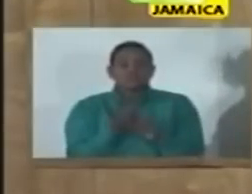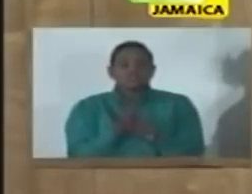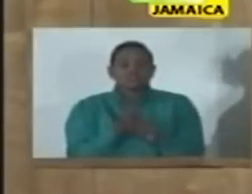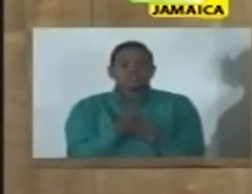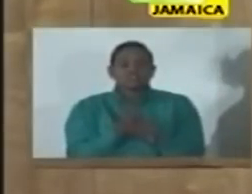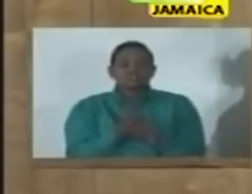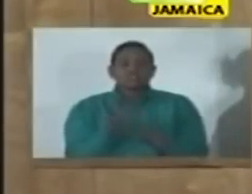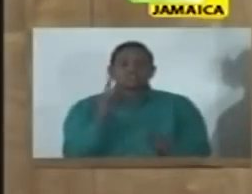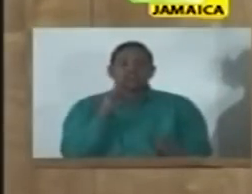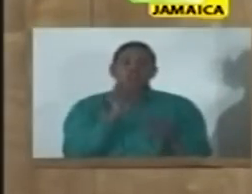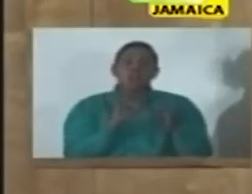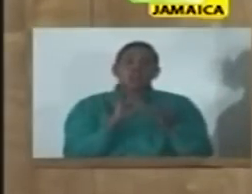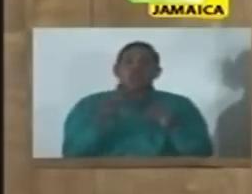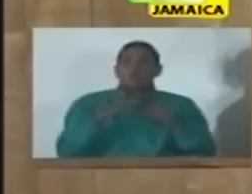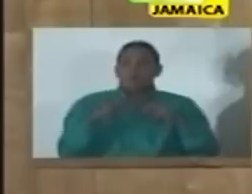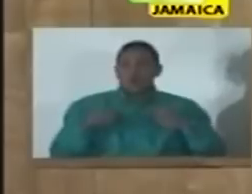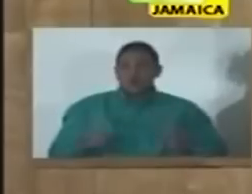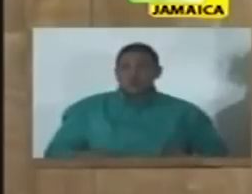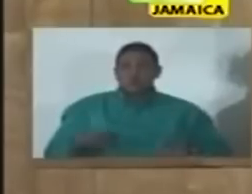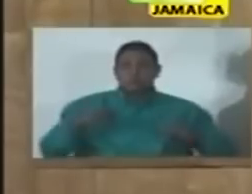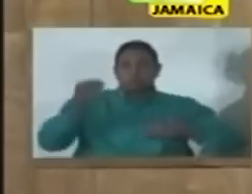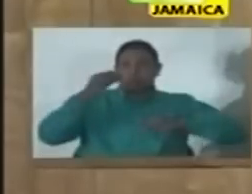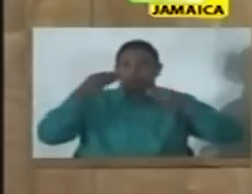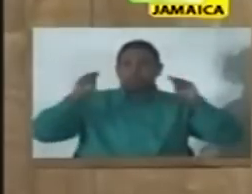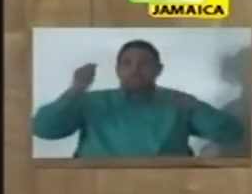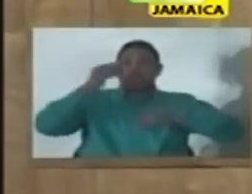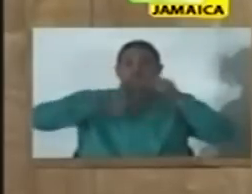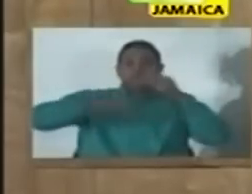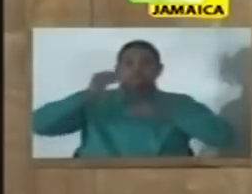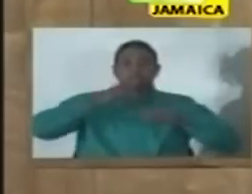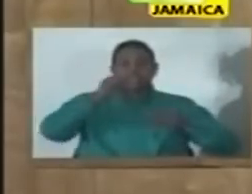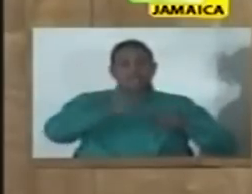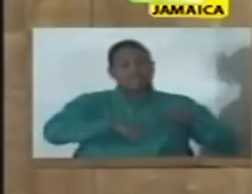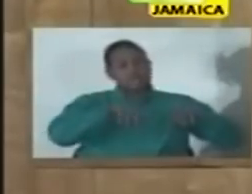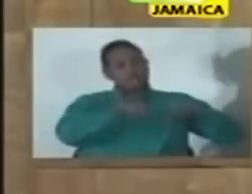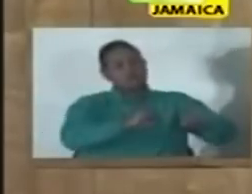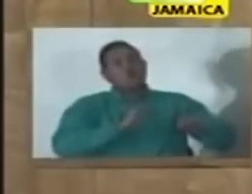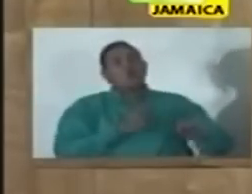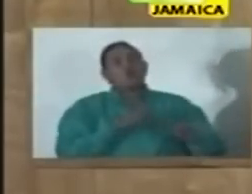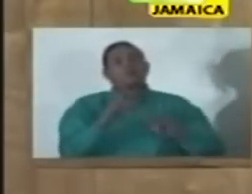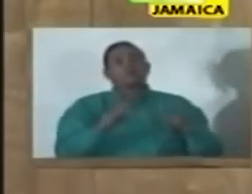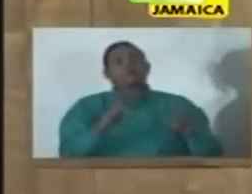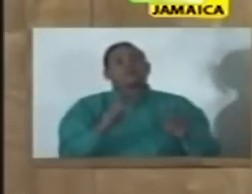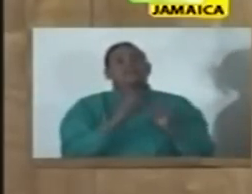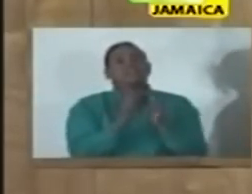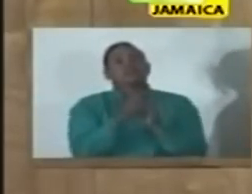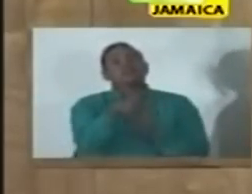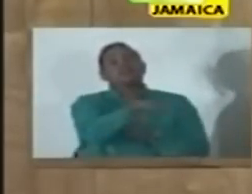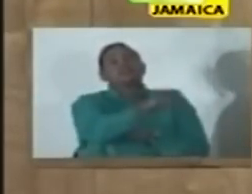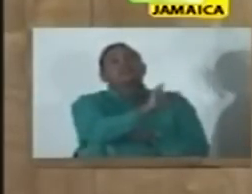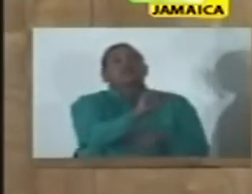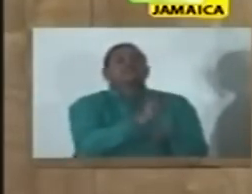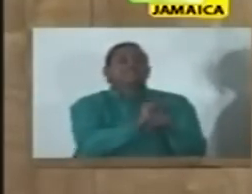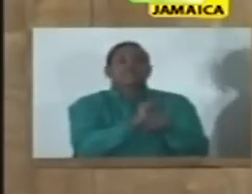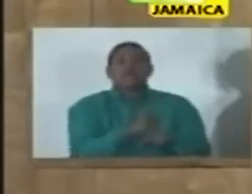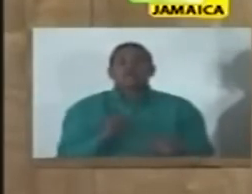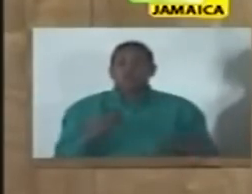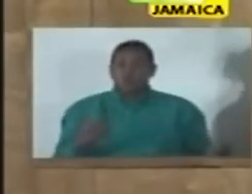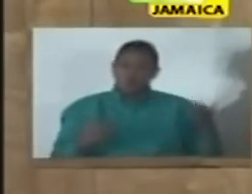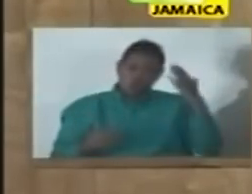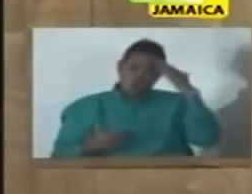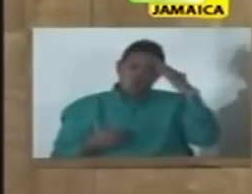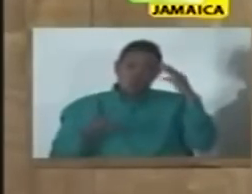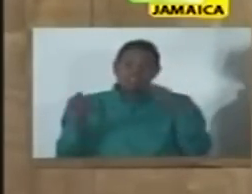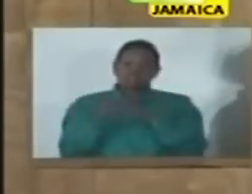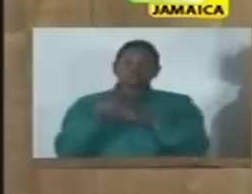about human trafficking. They can't take our people and treat them like slaves. So I want to know, Mr. President, as the Ministry